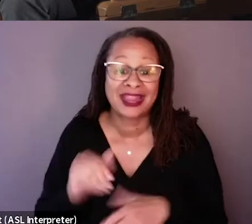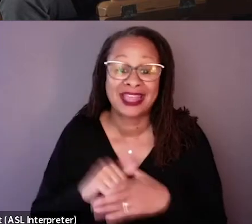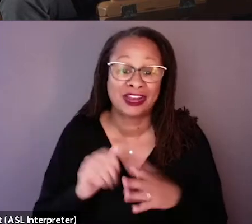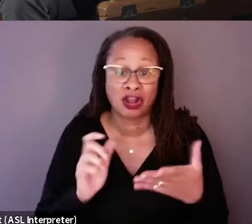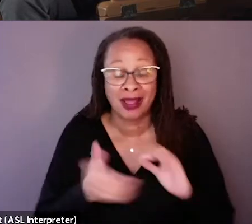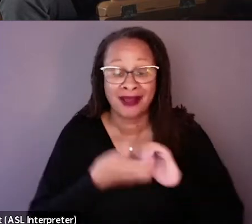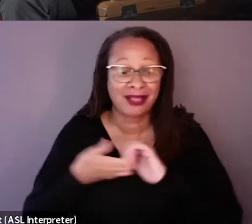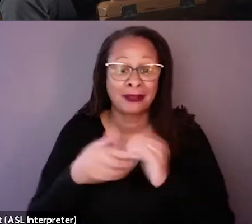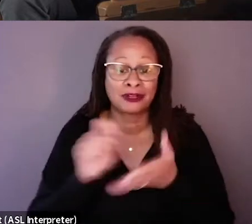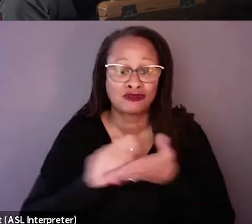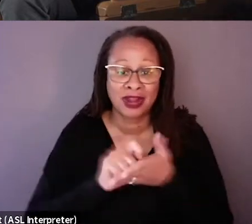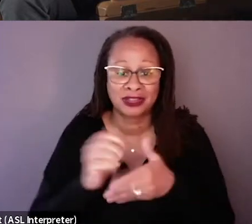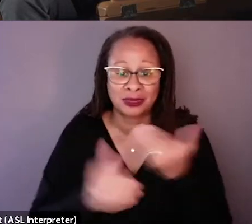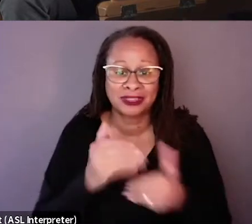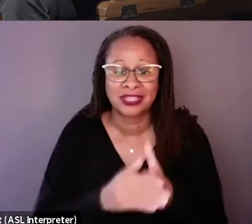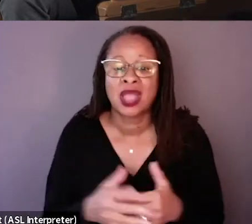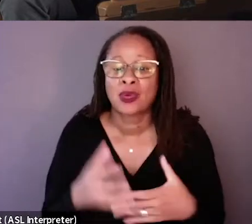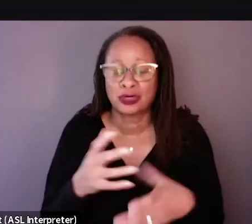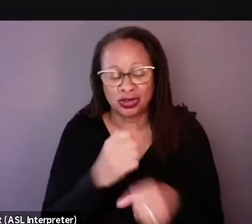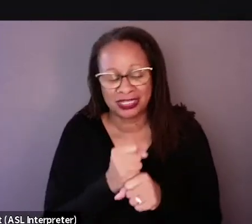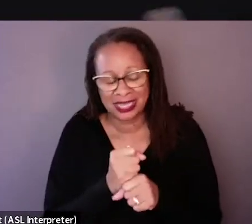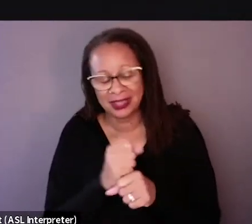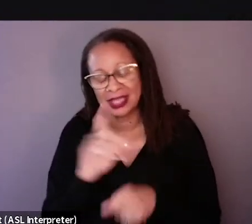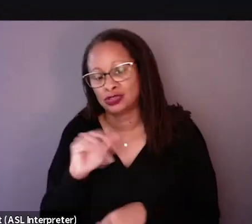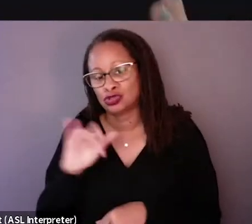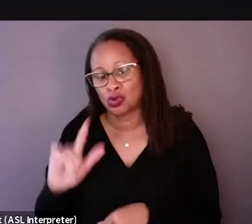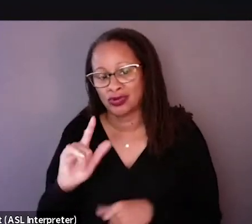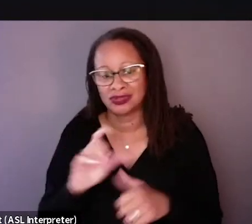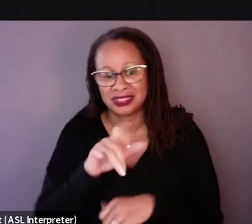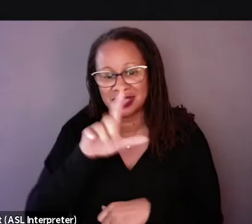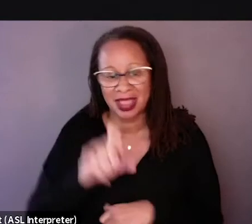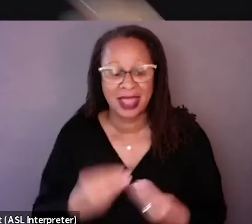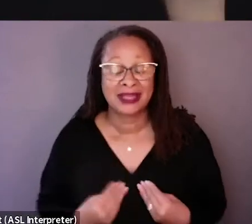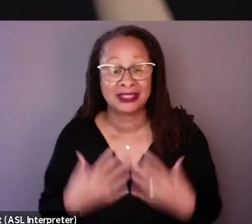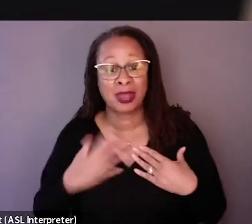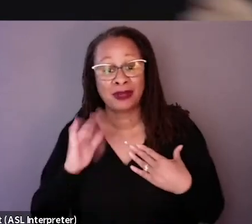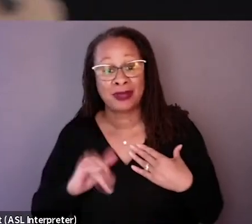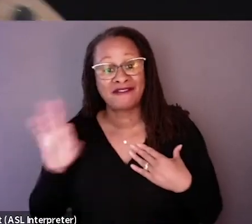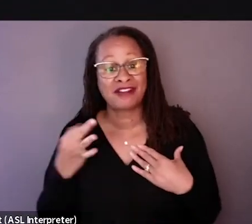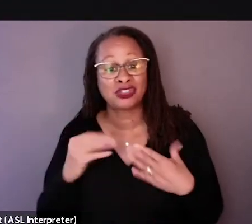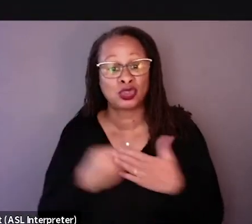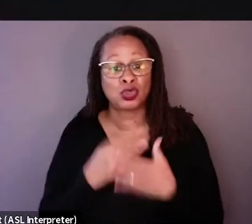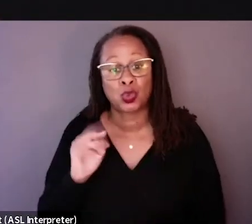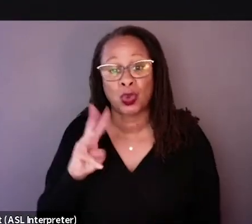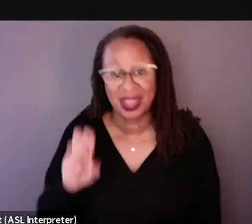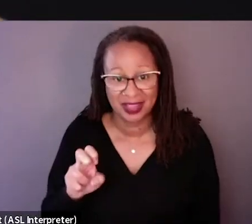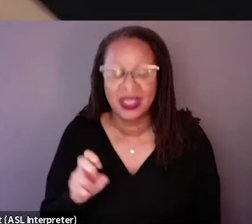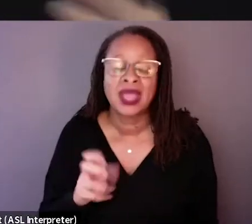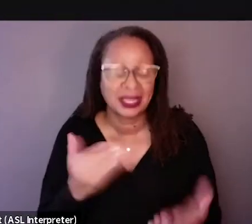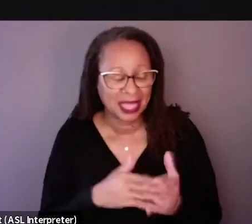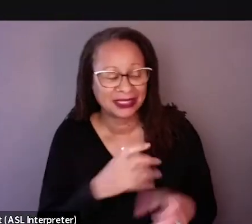invoke kind of a tonal style that we were inspired by from French New Wave narrators, again, kind of taking the lead from Katia and